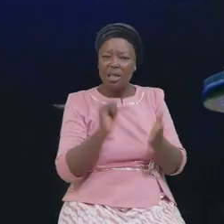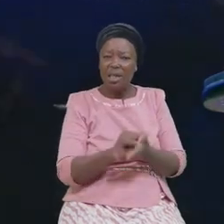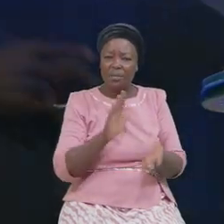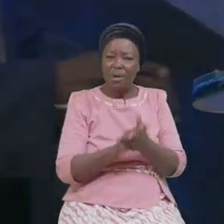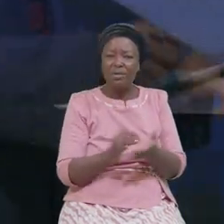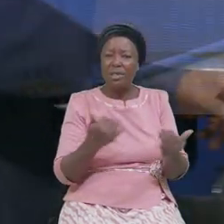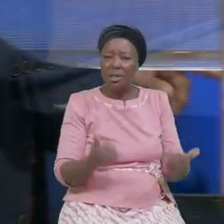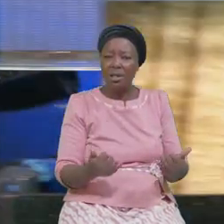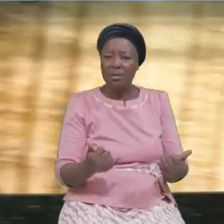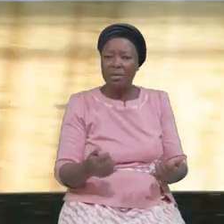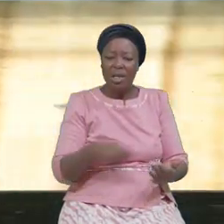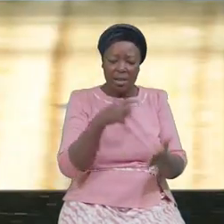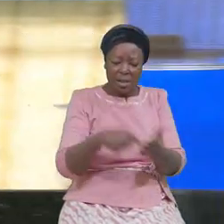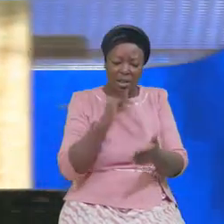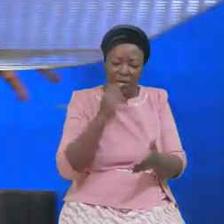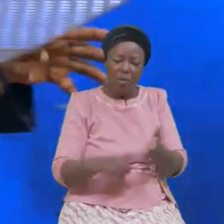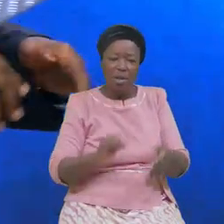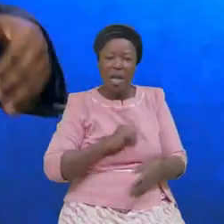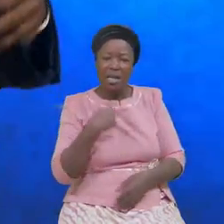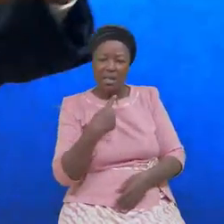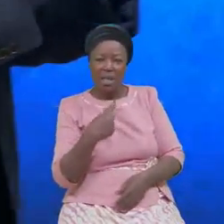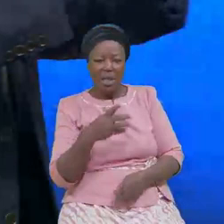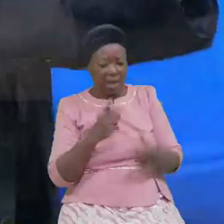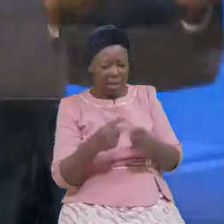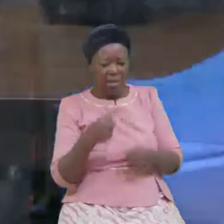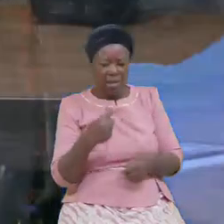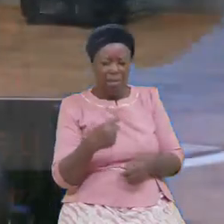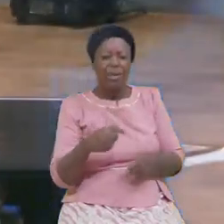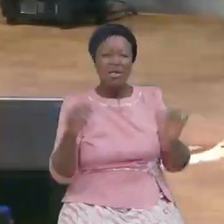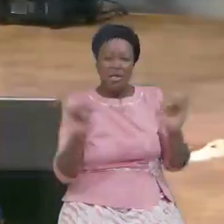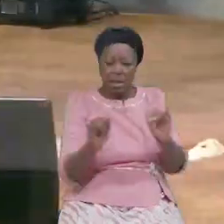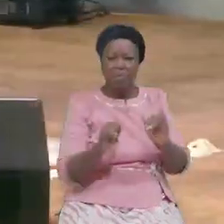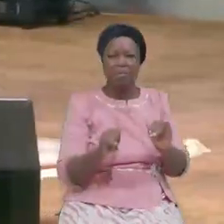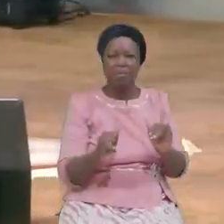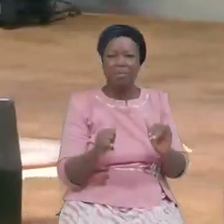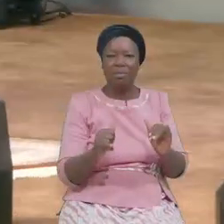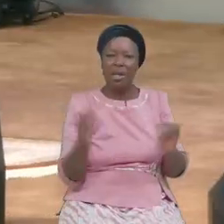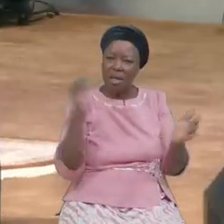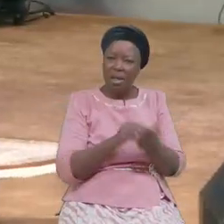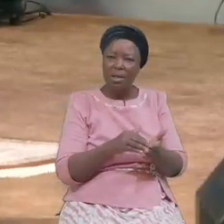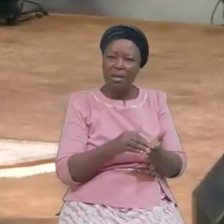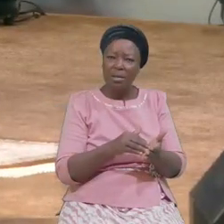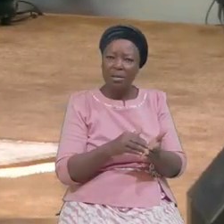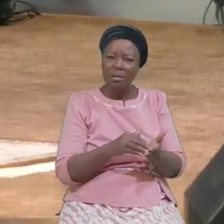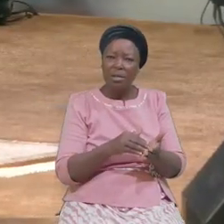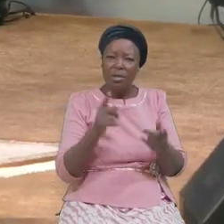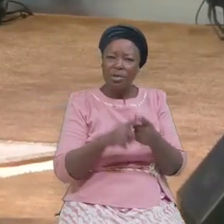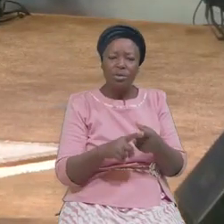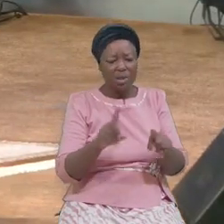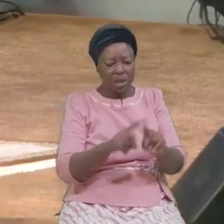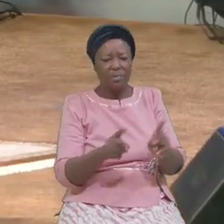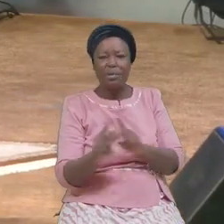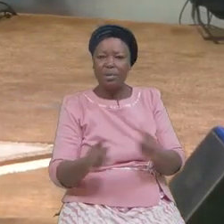now, this is what I said. And then they say the same thing to the same people, to